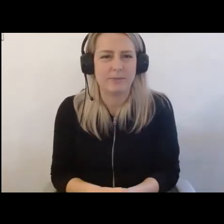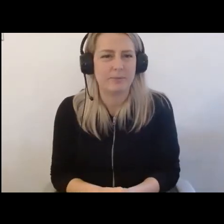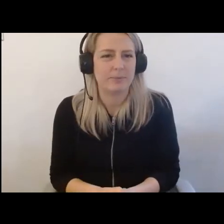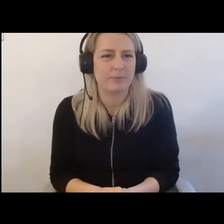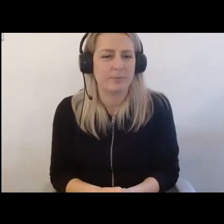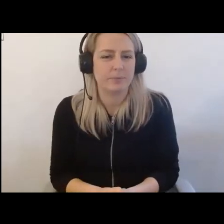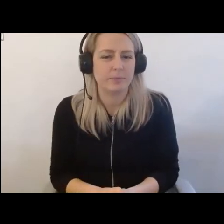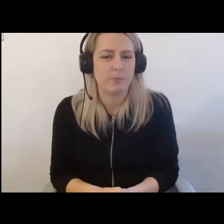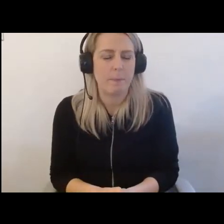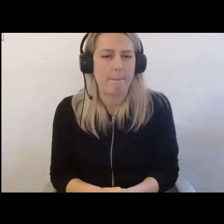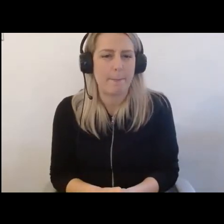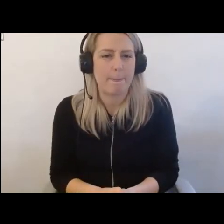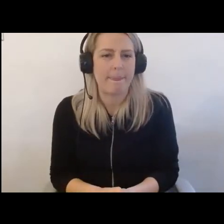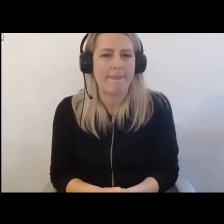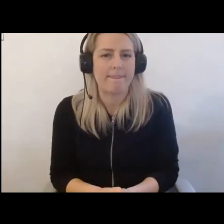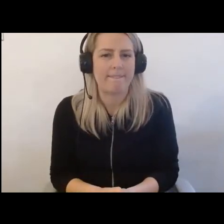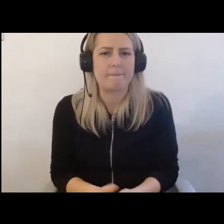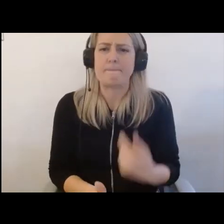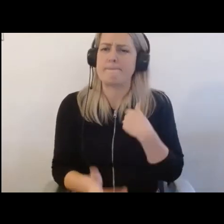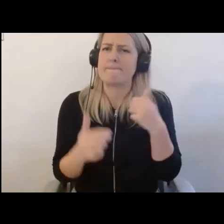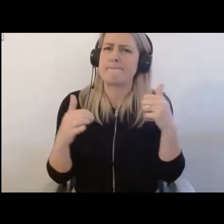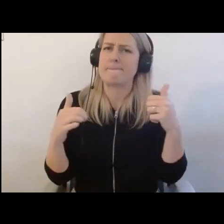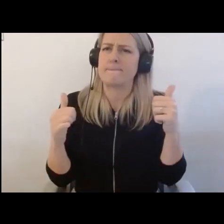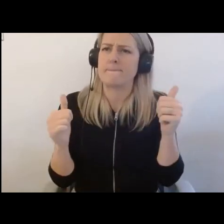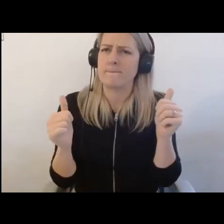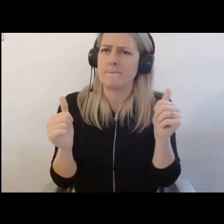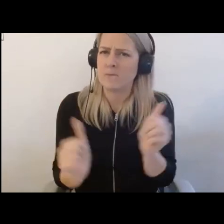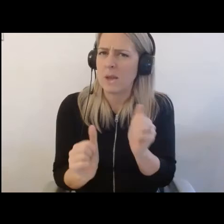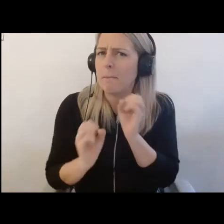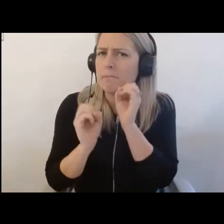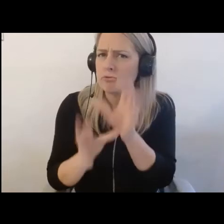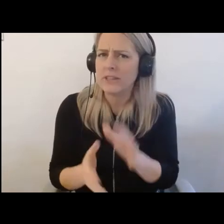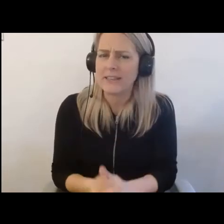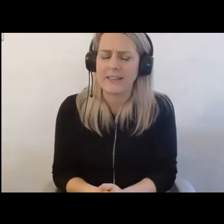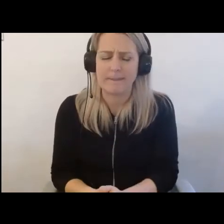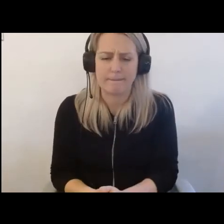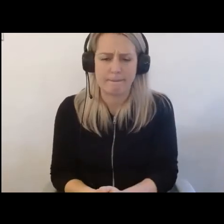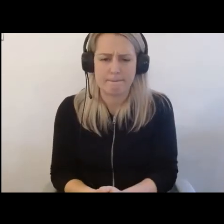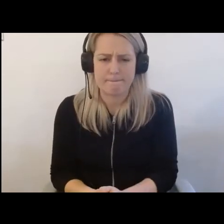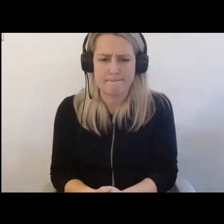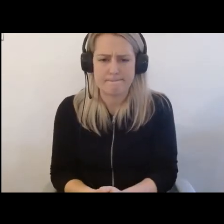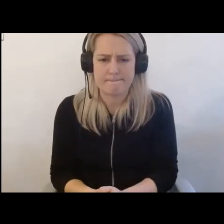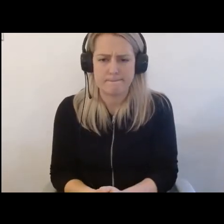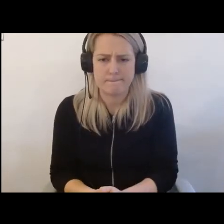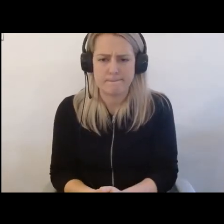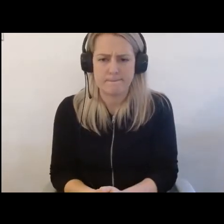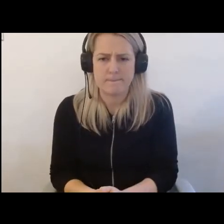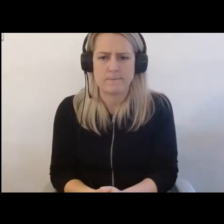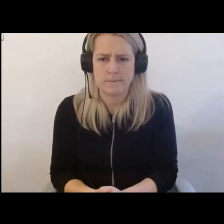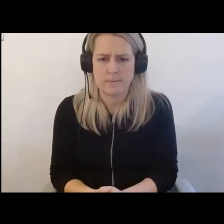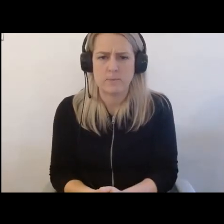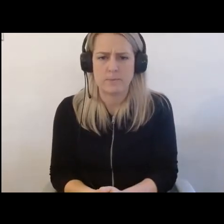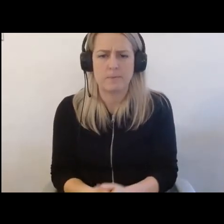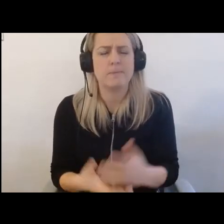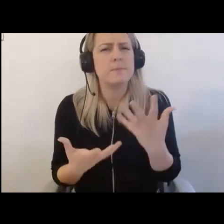When it comes to, I'll say briefly about sort of some of the proposed ways to break down these